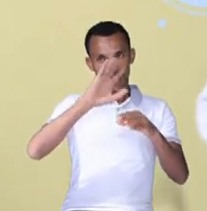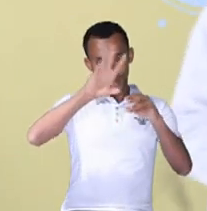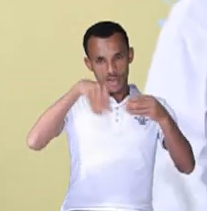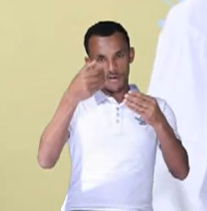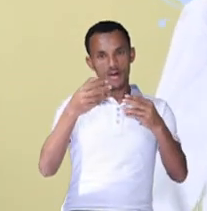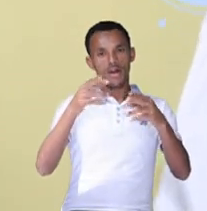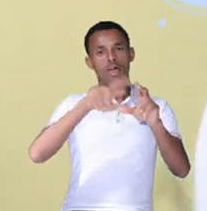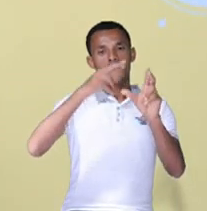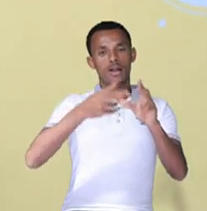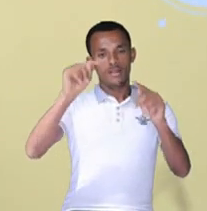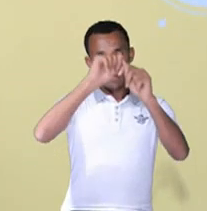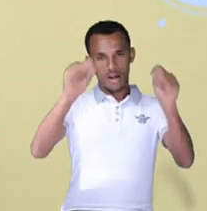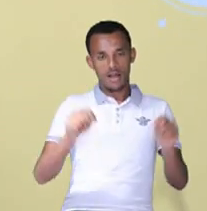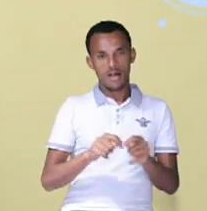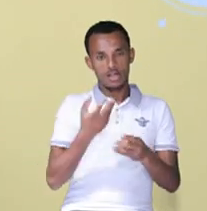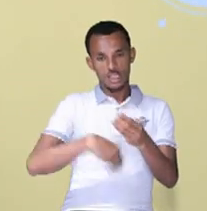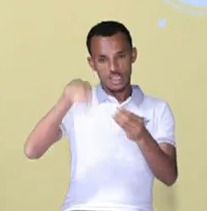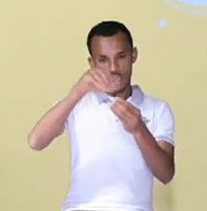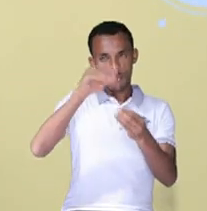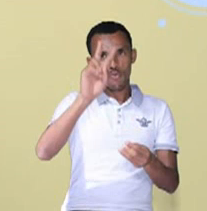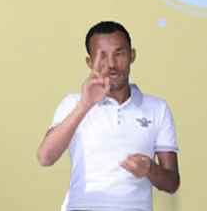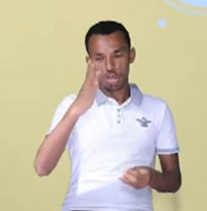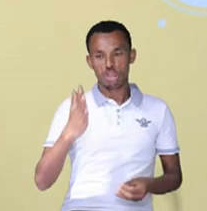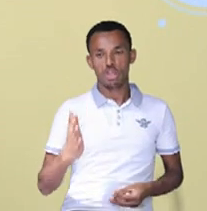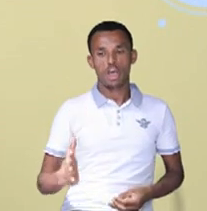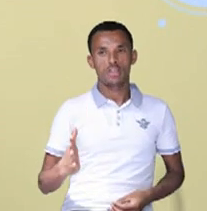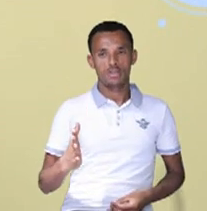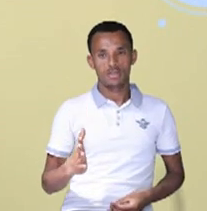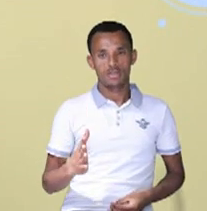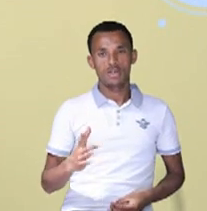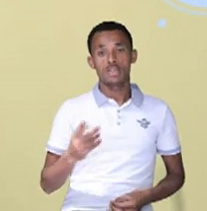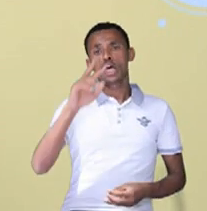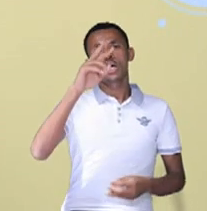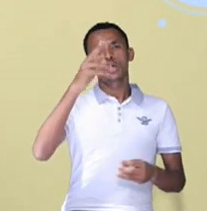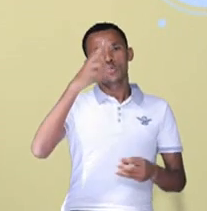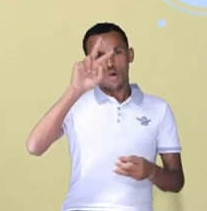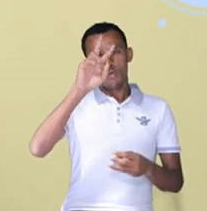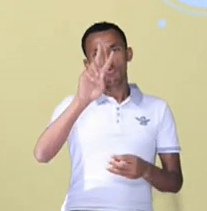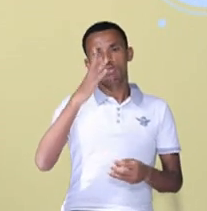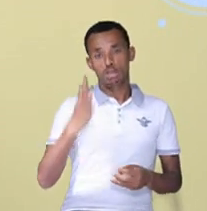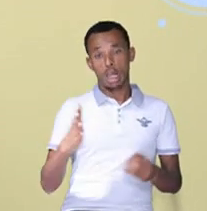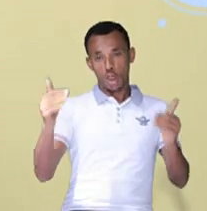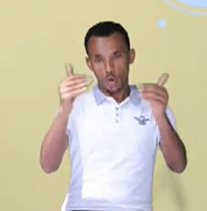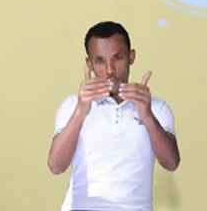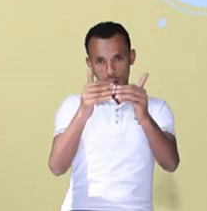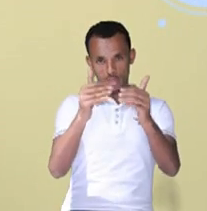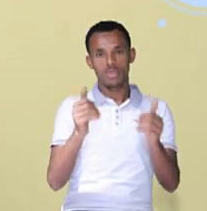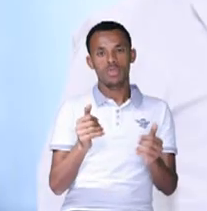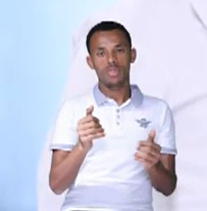angle triangle, the sum of the two sides, the square of the two sides equivalent